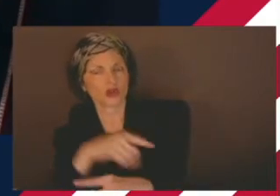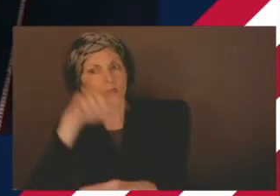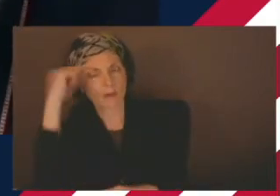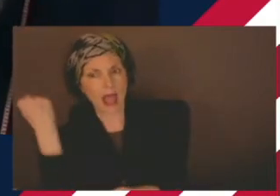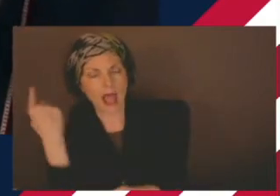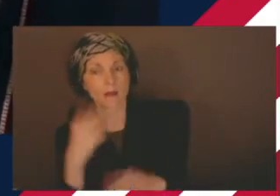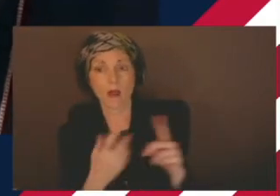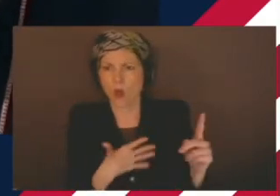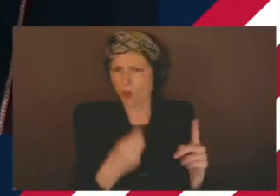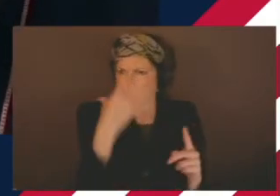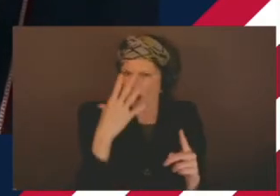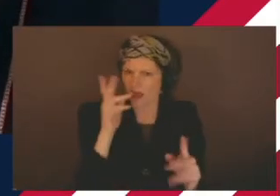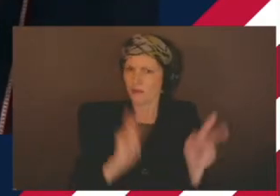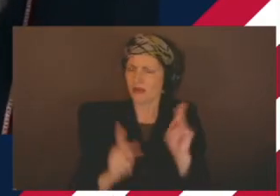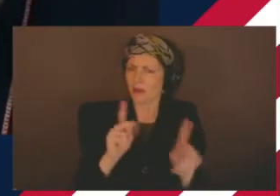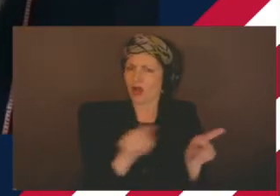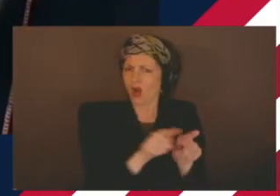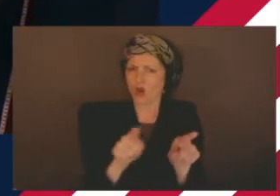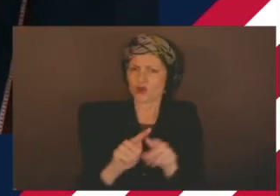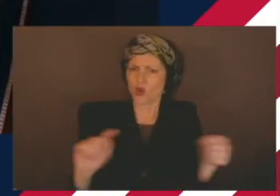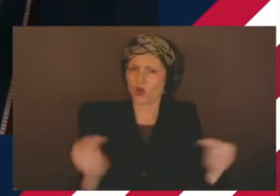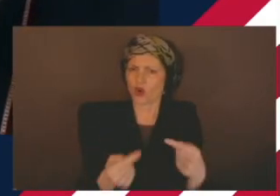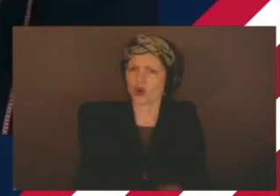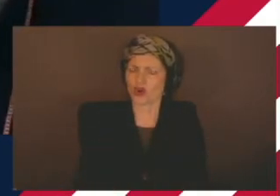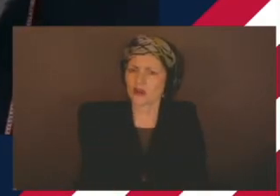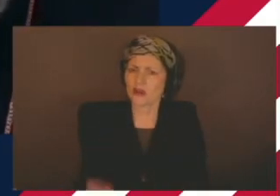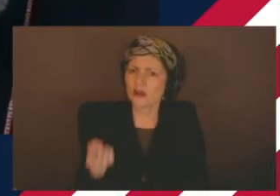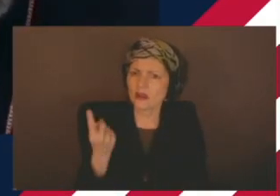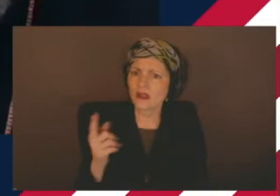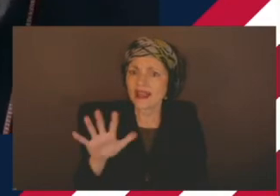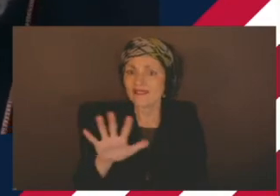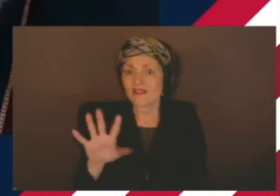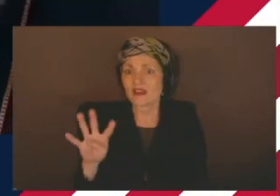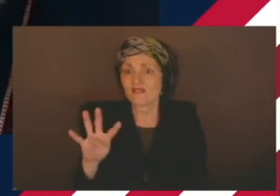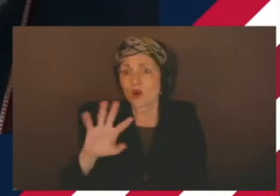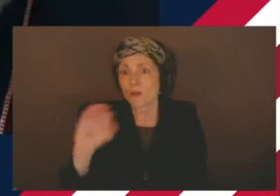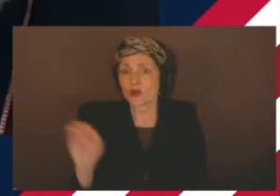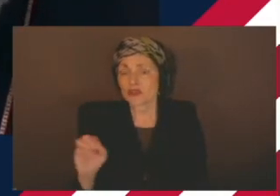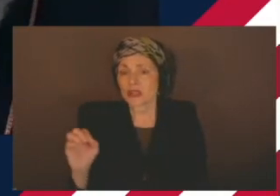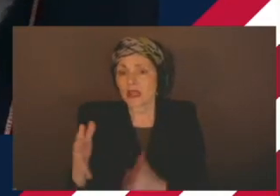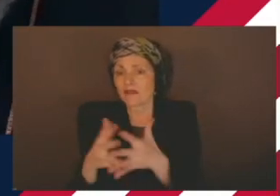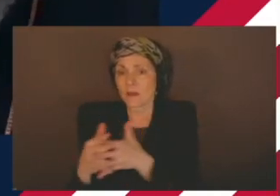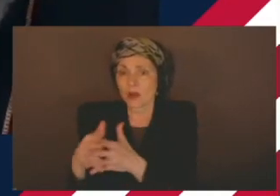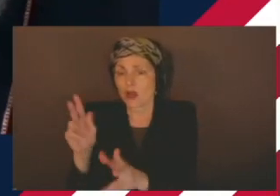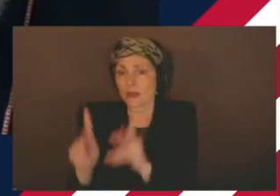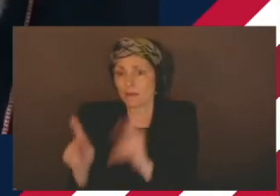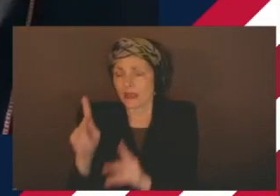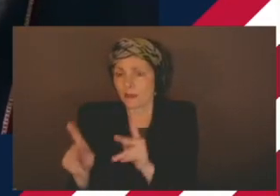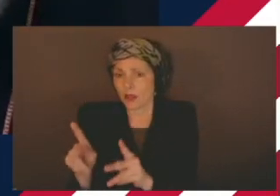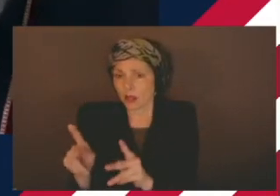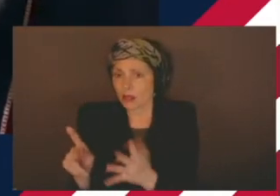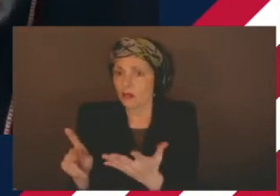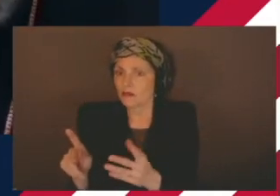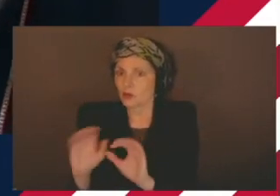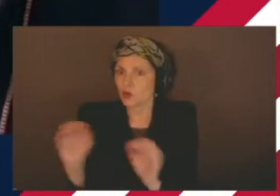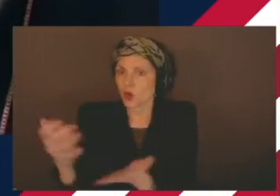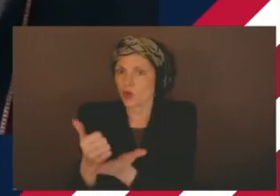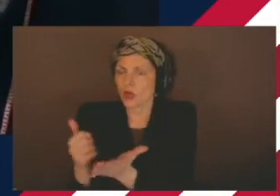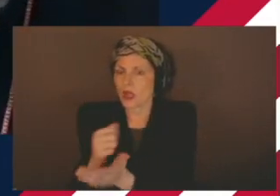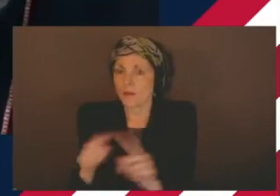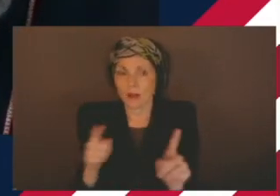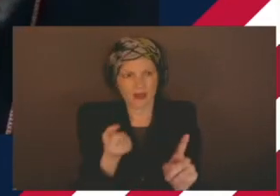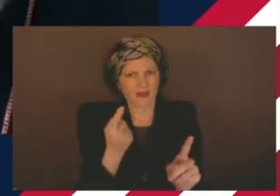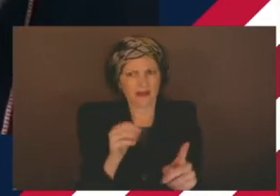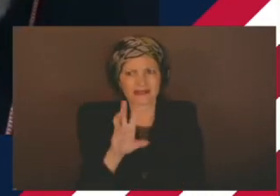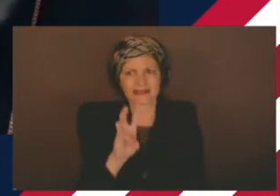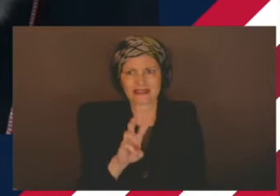block living wages, 54% of African Americans are without living wages, but of the 62 million Americans that are without living wages,